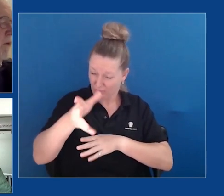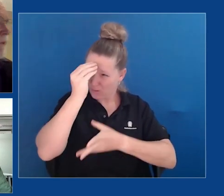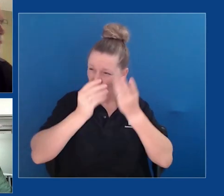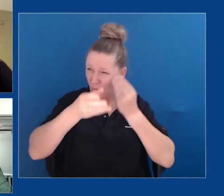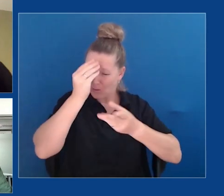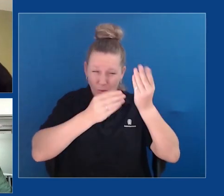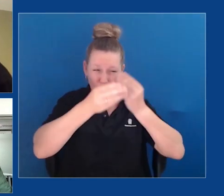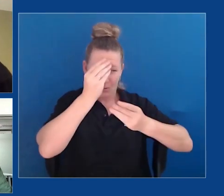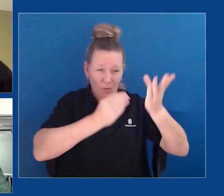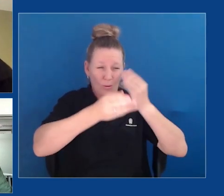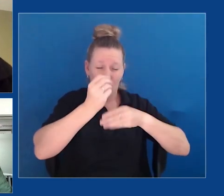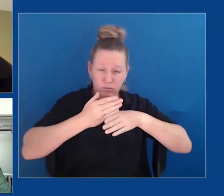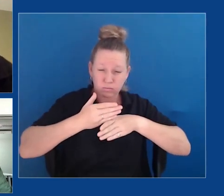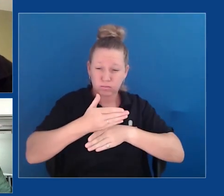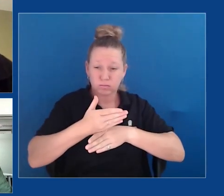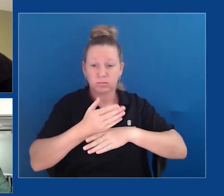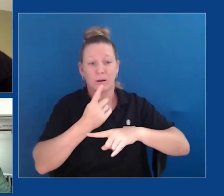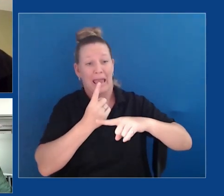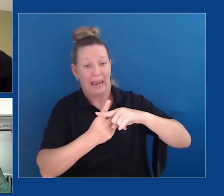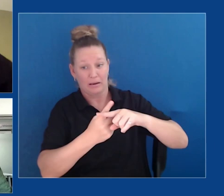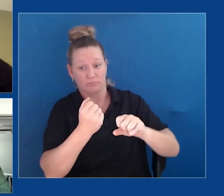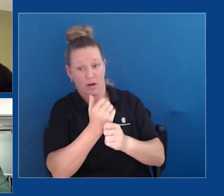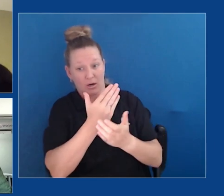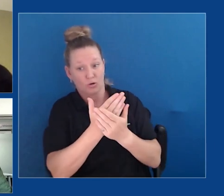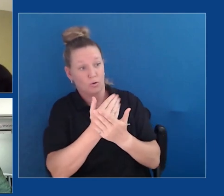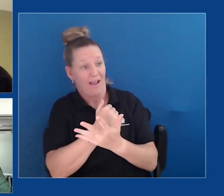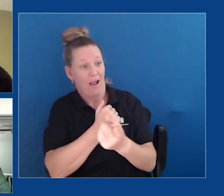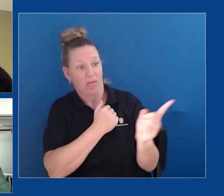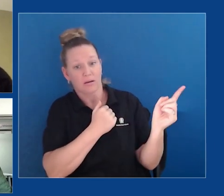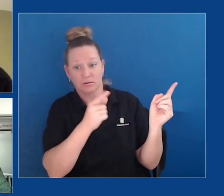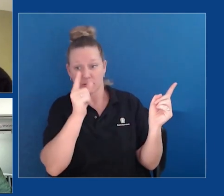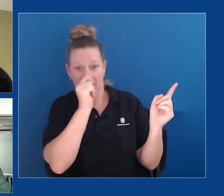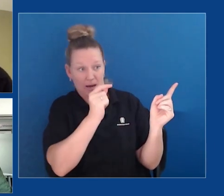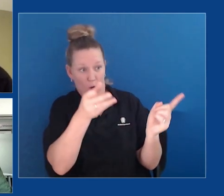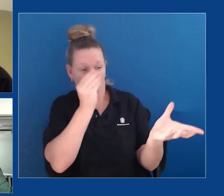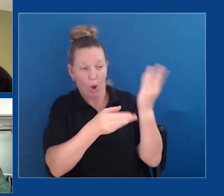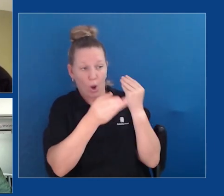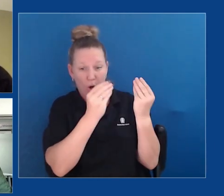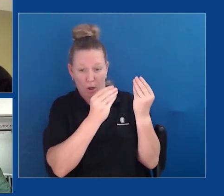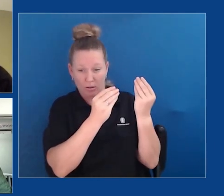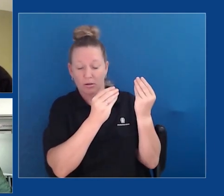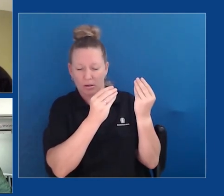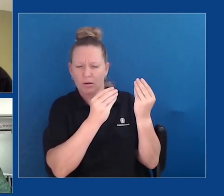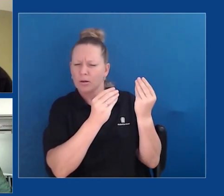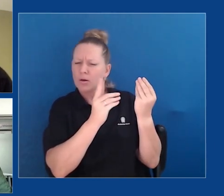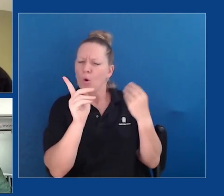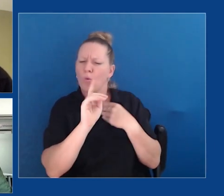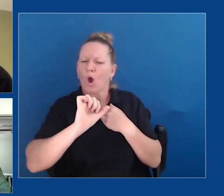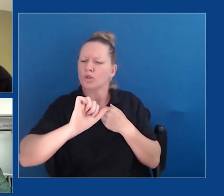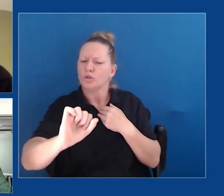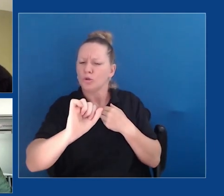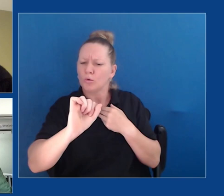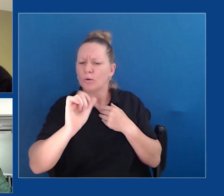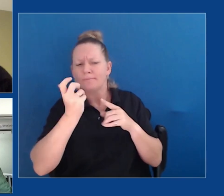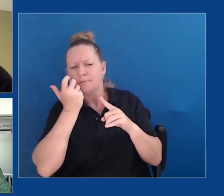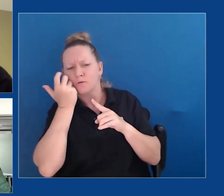that other people who want to learn can actually learn it too, what are your hopes? What are your hopes for the continuation of